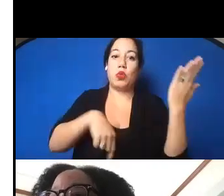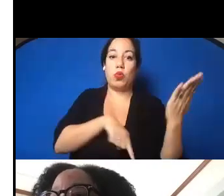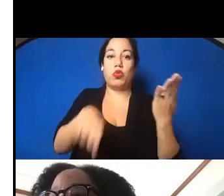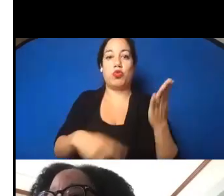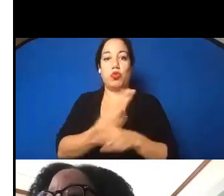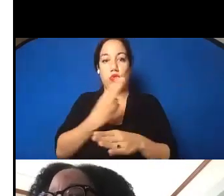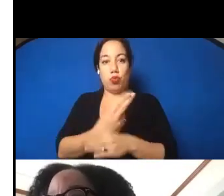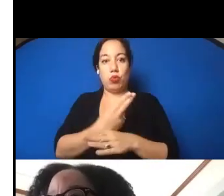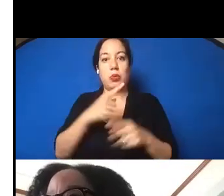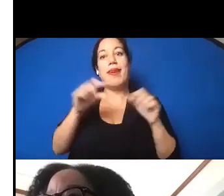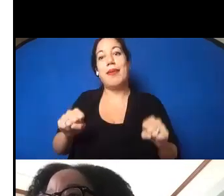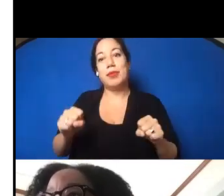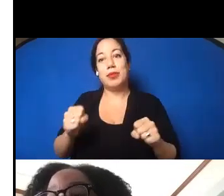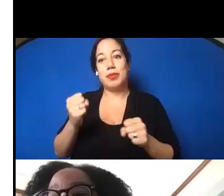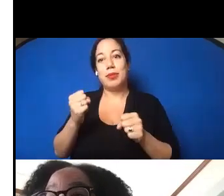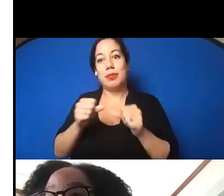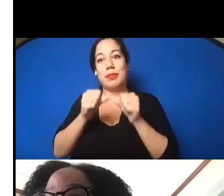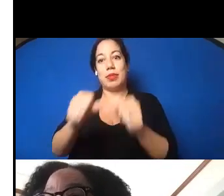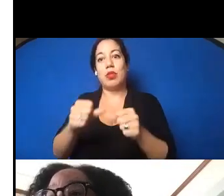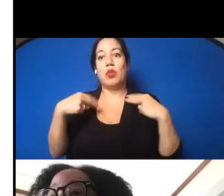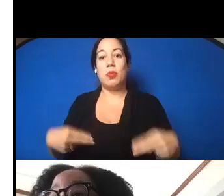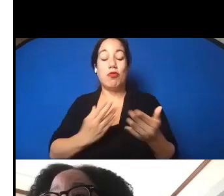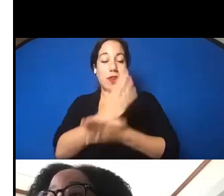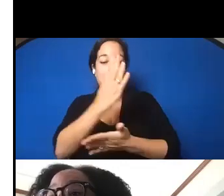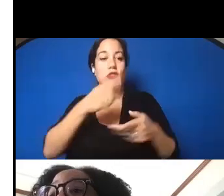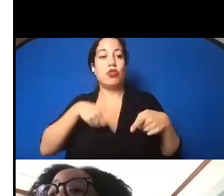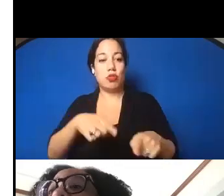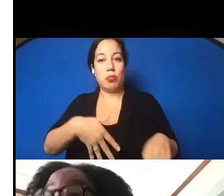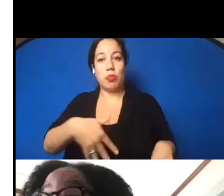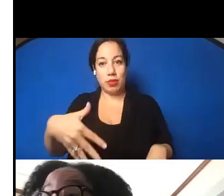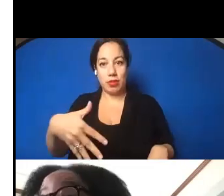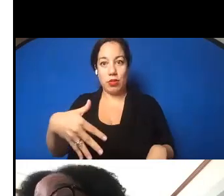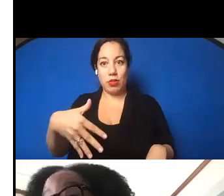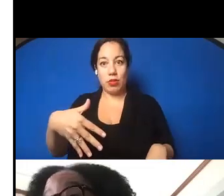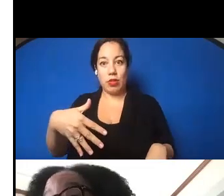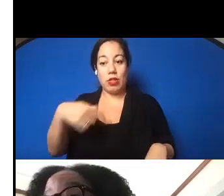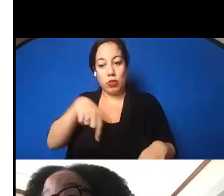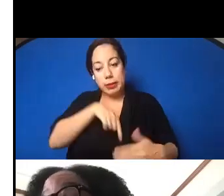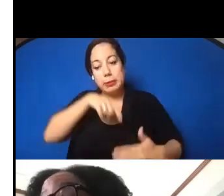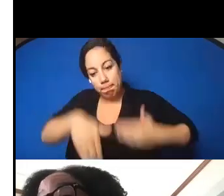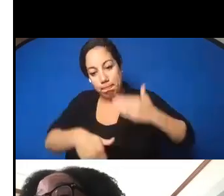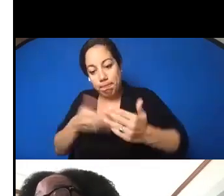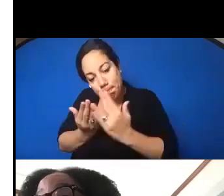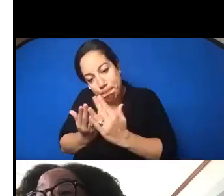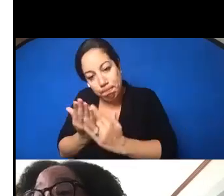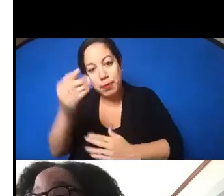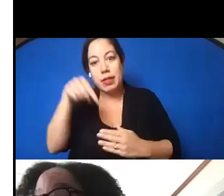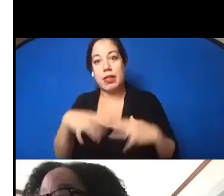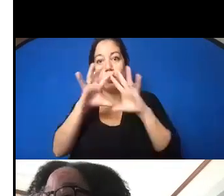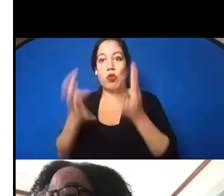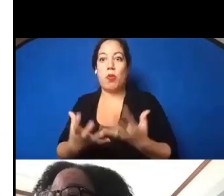really be able to maintain human rights in childbirth and pregnancy as we walk through this global pandemic. Thank you for having